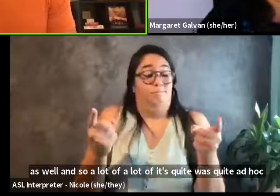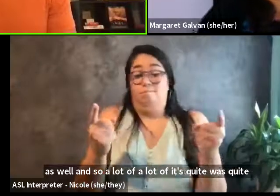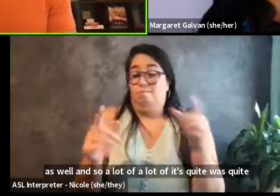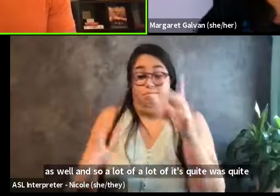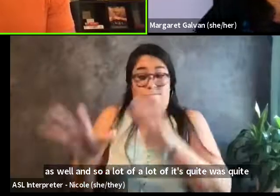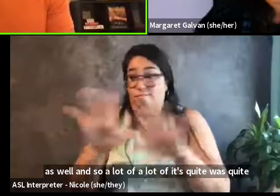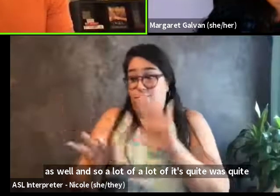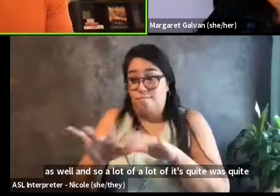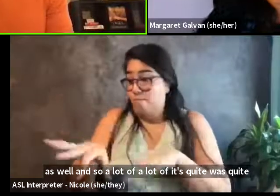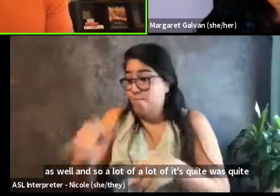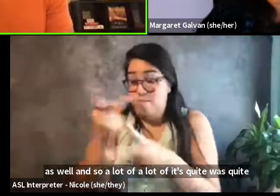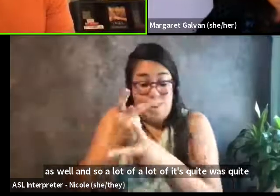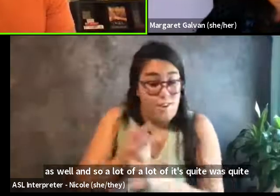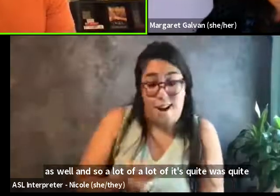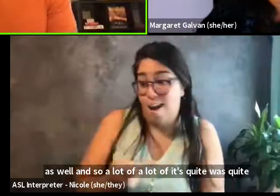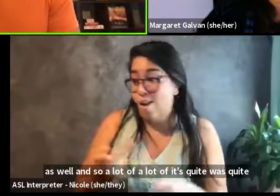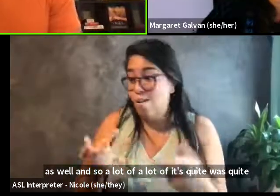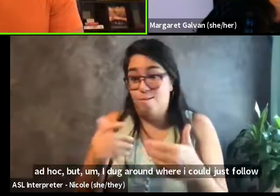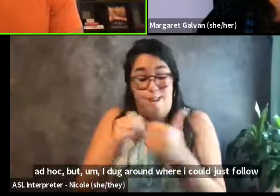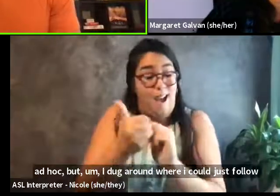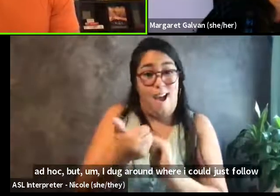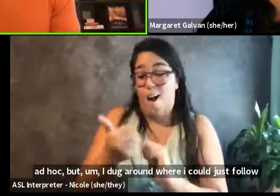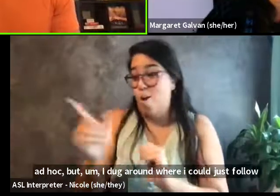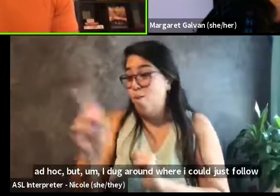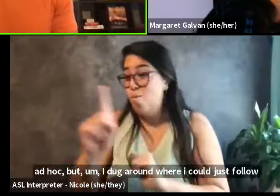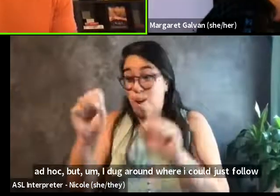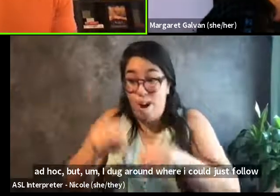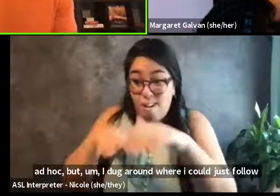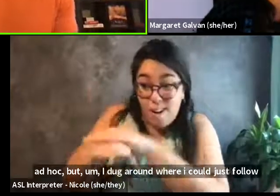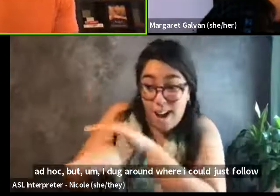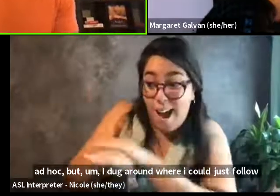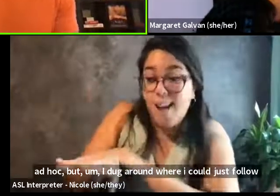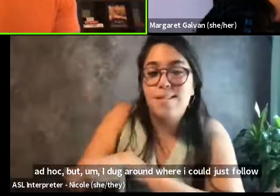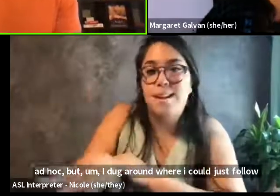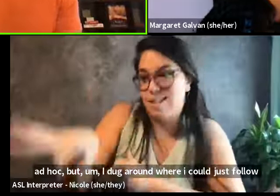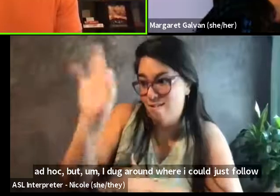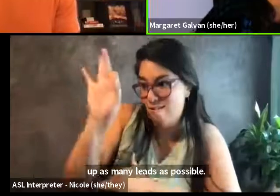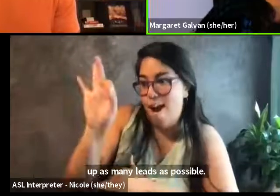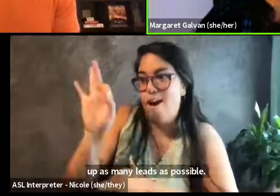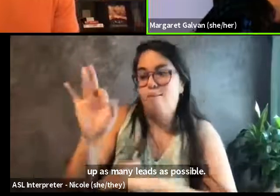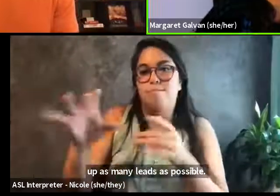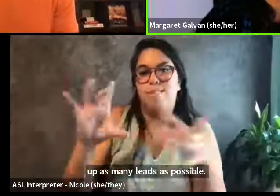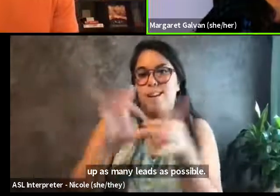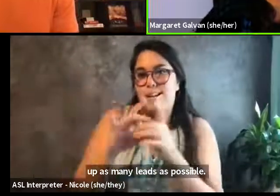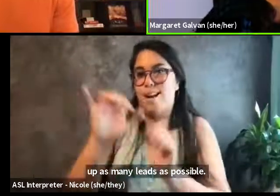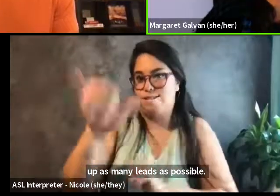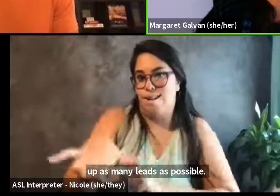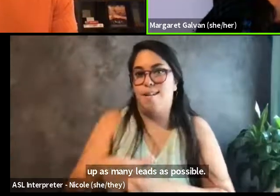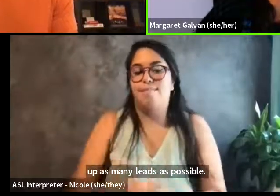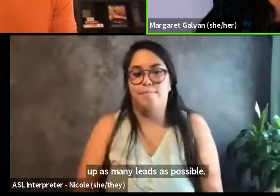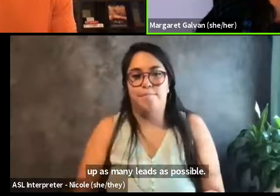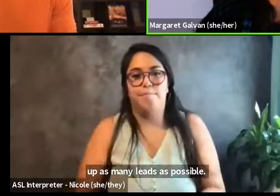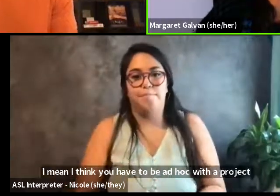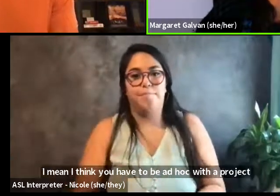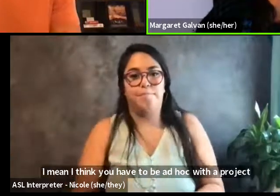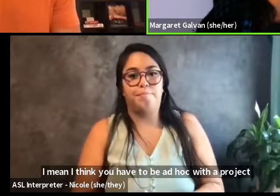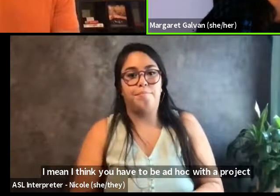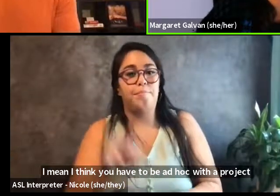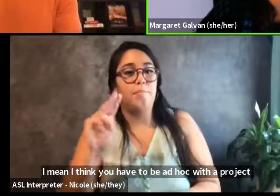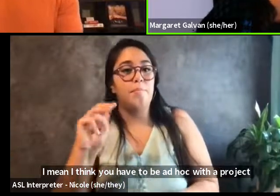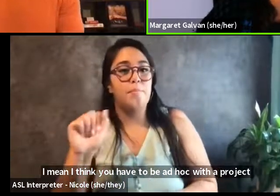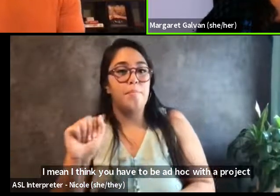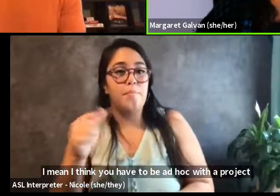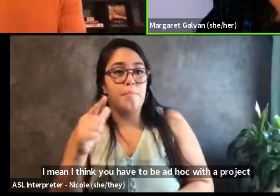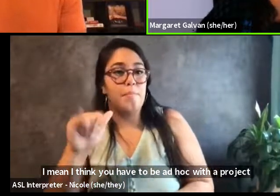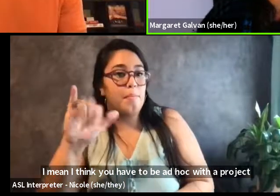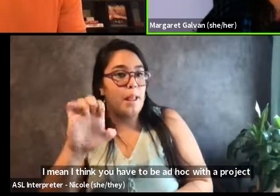dug, I dug around where I could and just followed up as many leads as possible. I mean, I think you have to be ad hoc with a project like this,